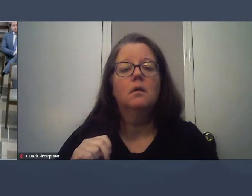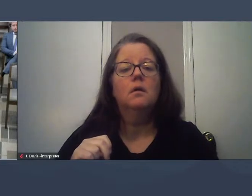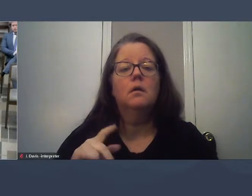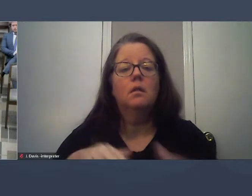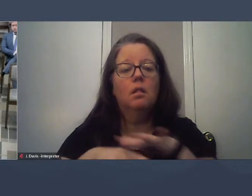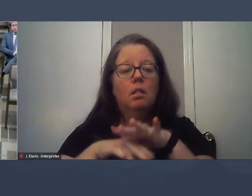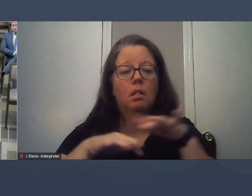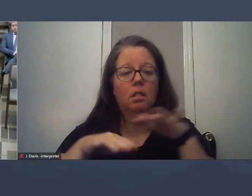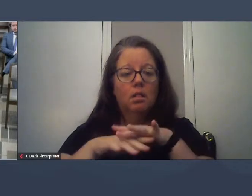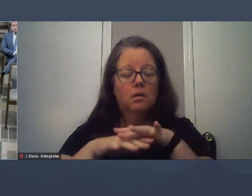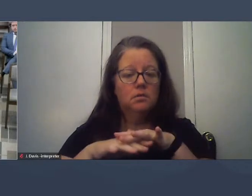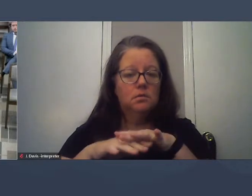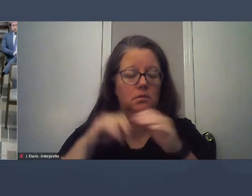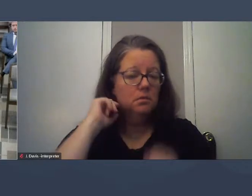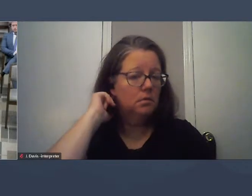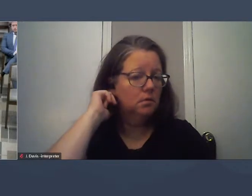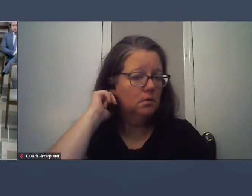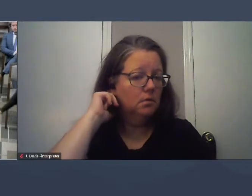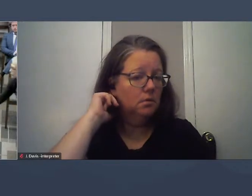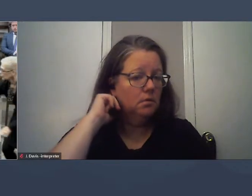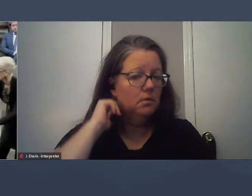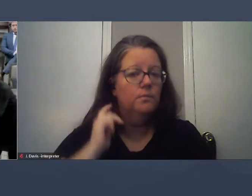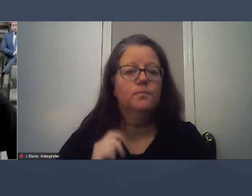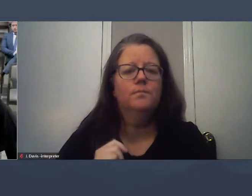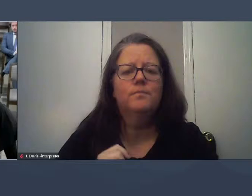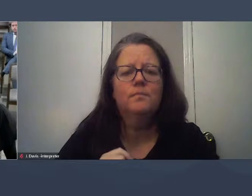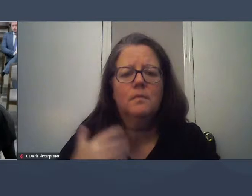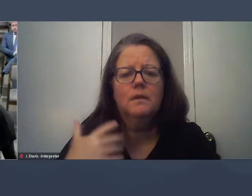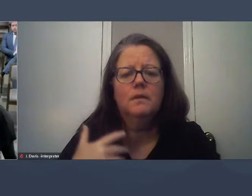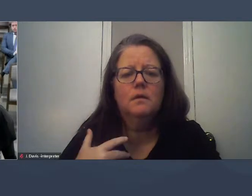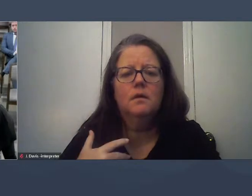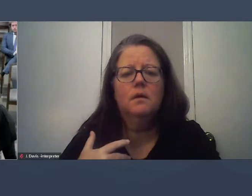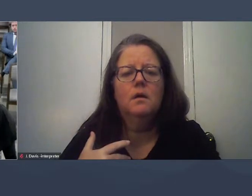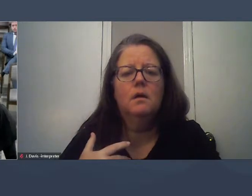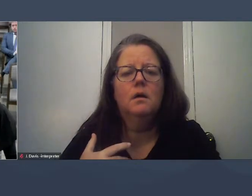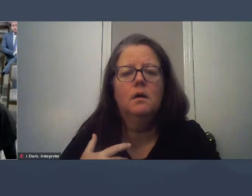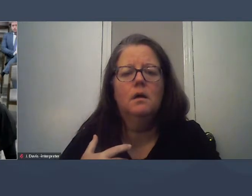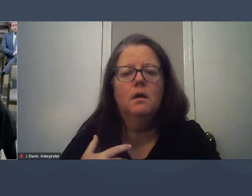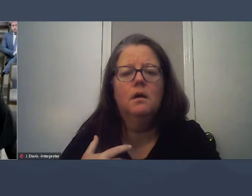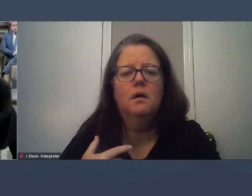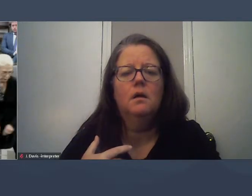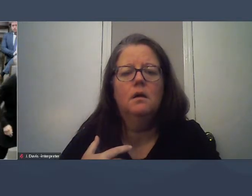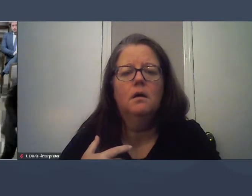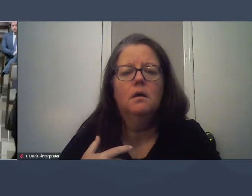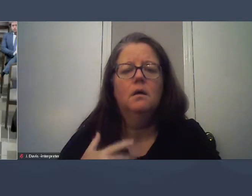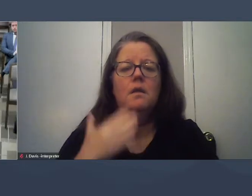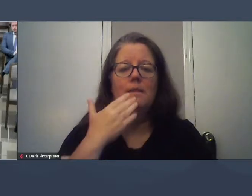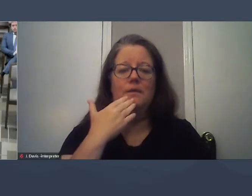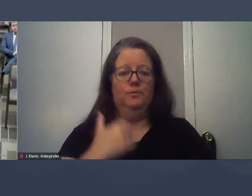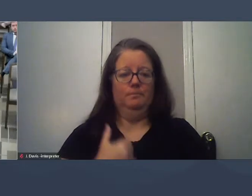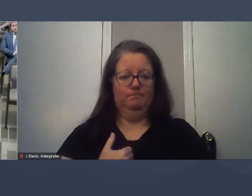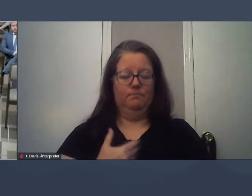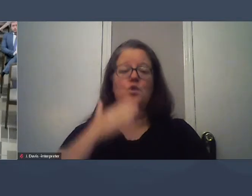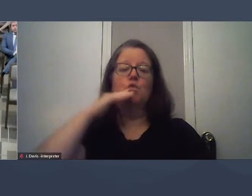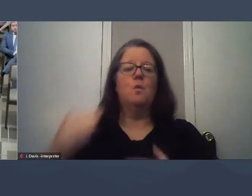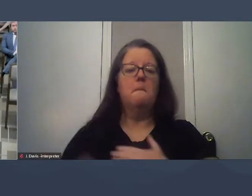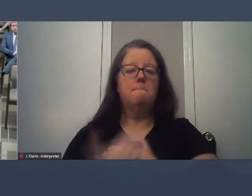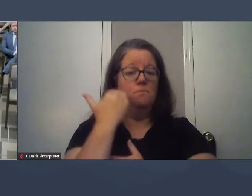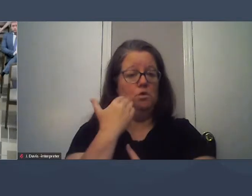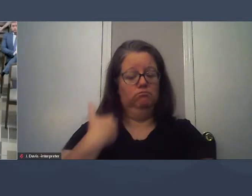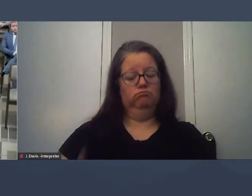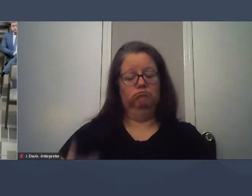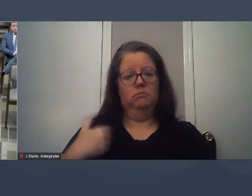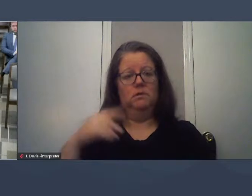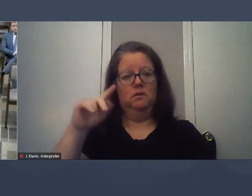All right, press it. Press the, No, keep it. thank you. Thank you. Good morning. My